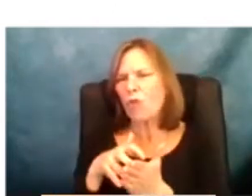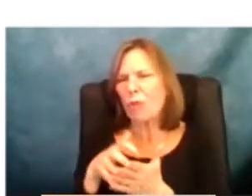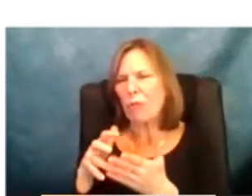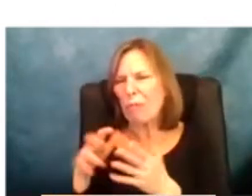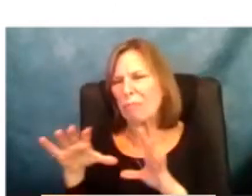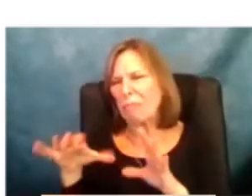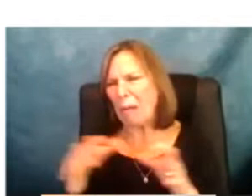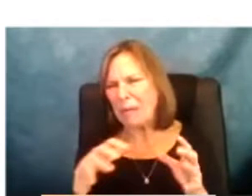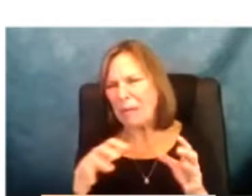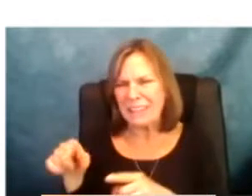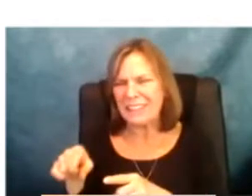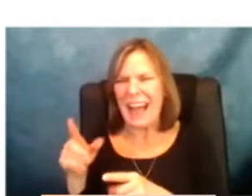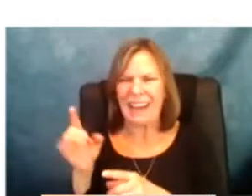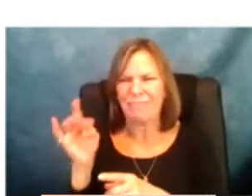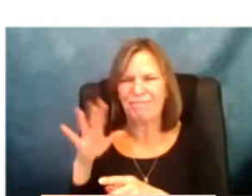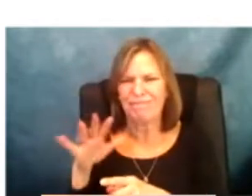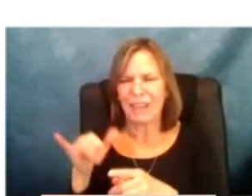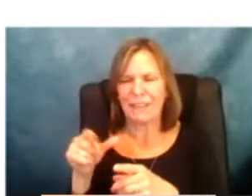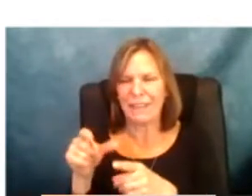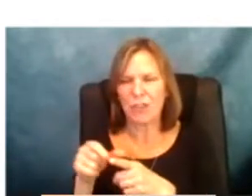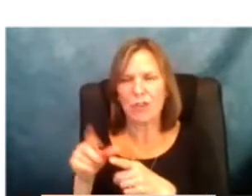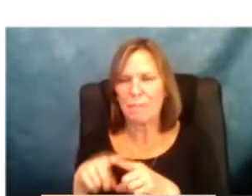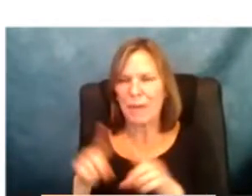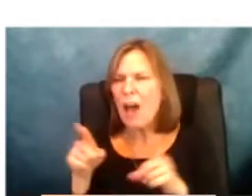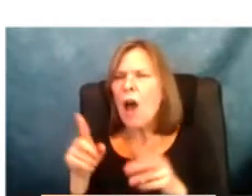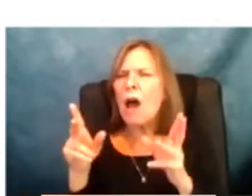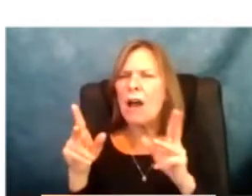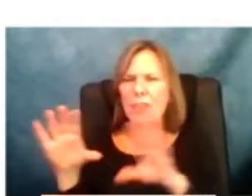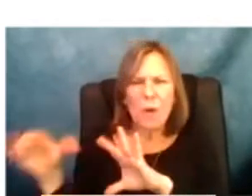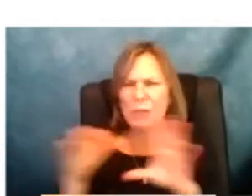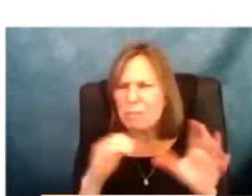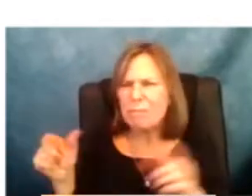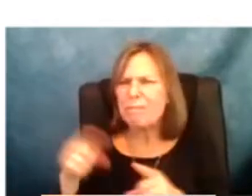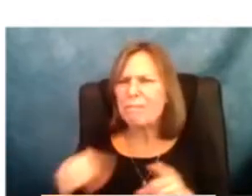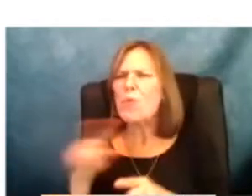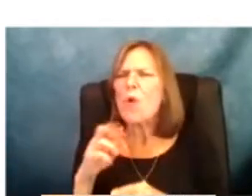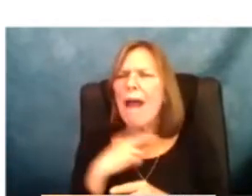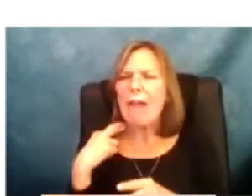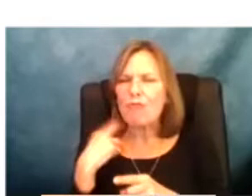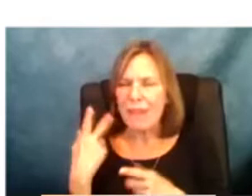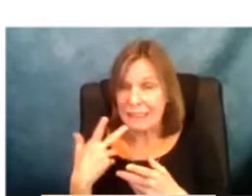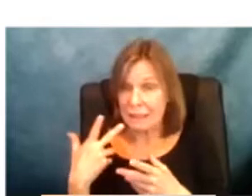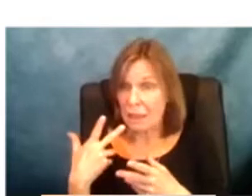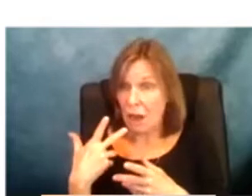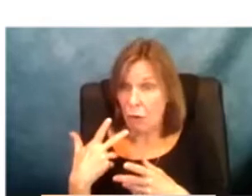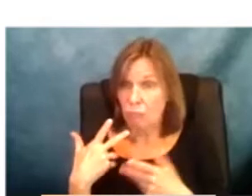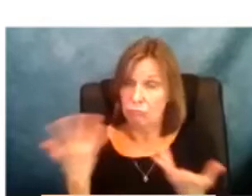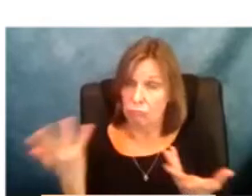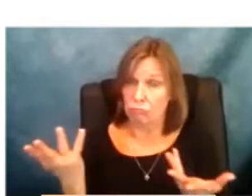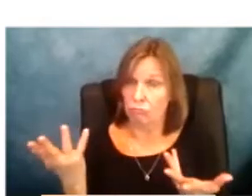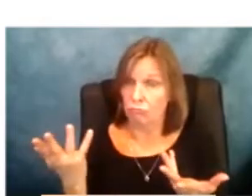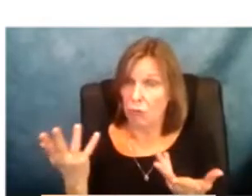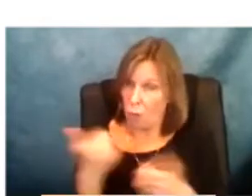more at risk, right? And so kind of what are some of those questions and concerns? And I'd love to open it